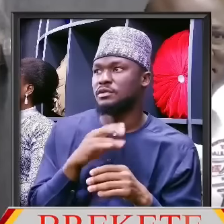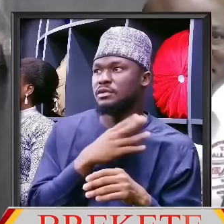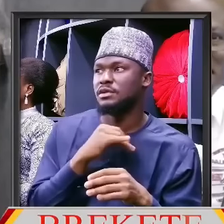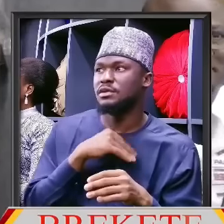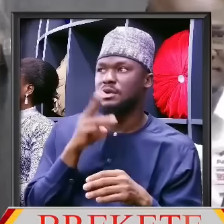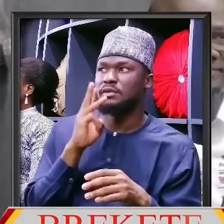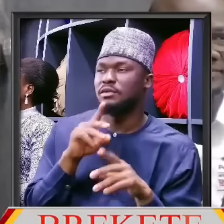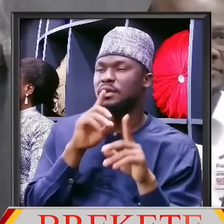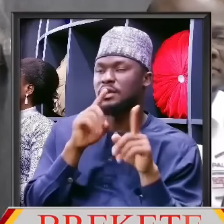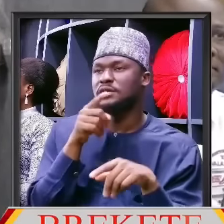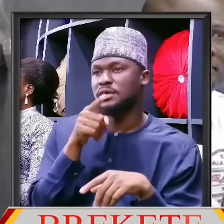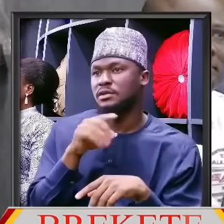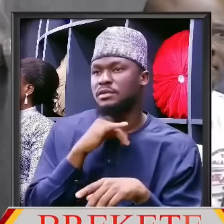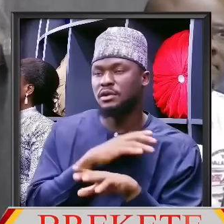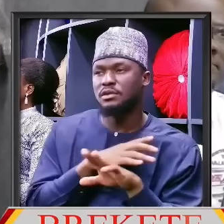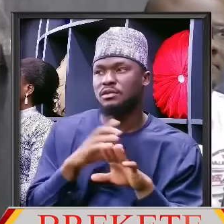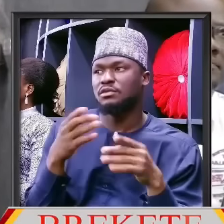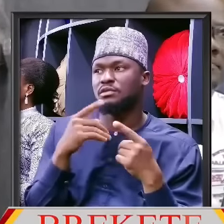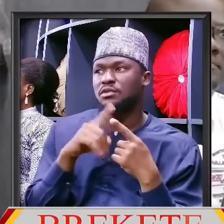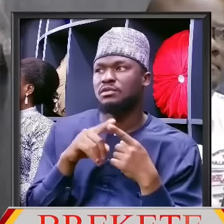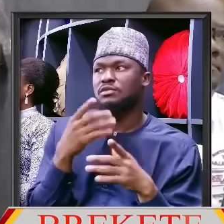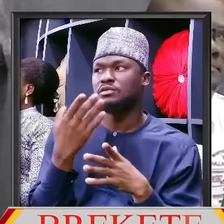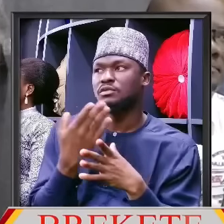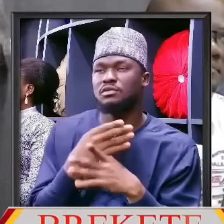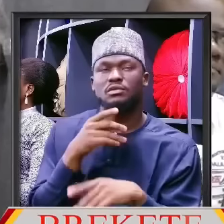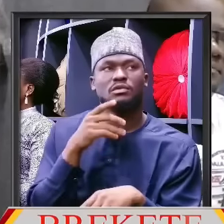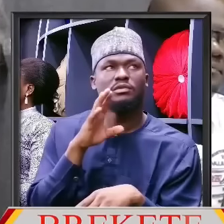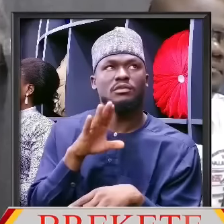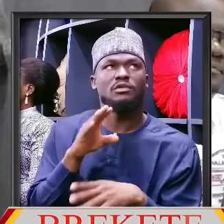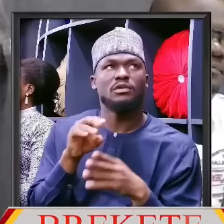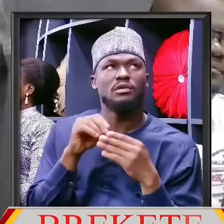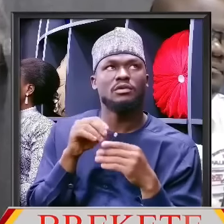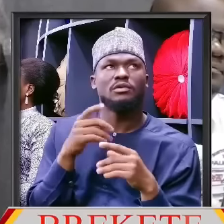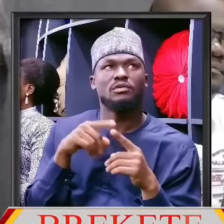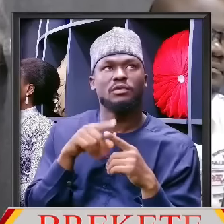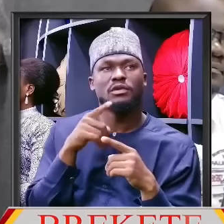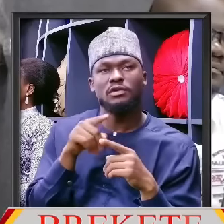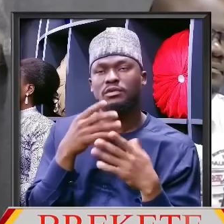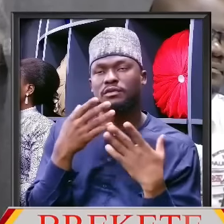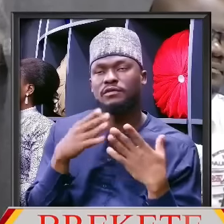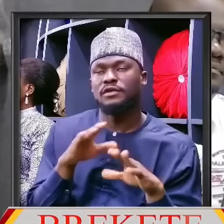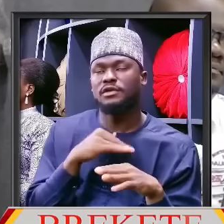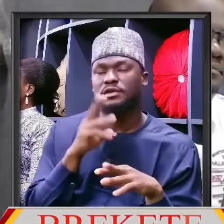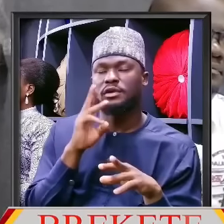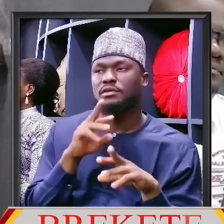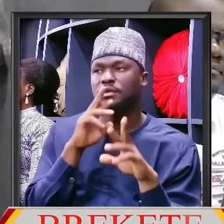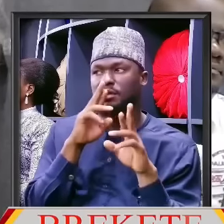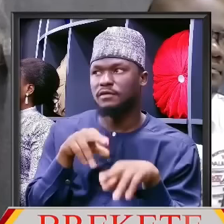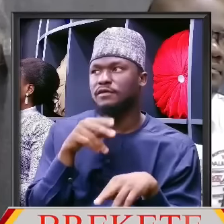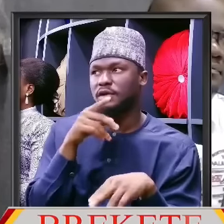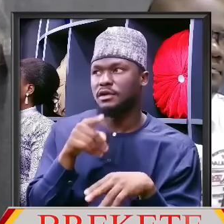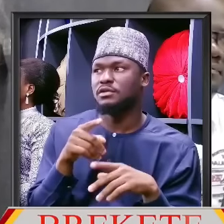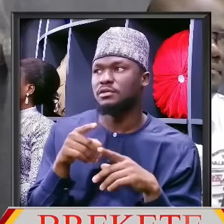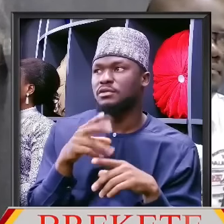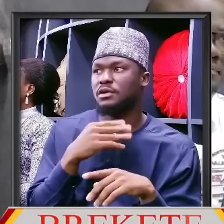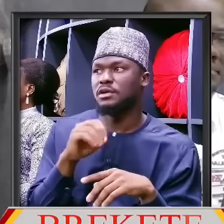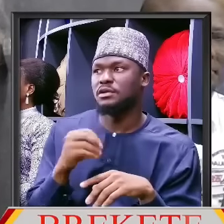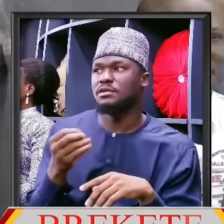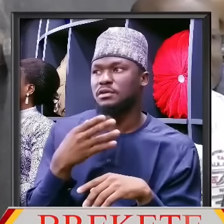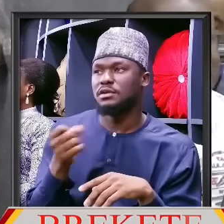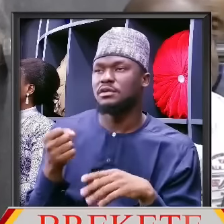go answer you. I no want make I interrupt your flow. Now when you finish, I go answer you plus other things. Continue,